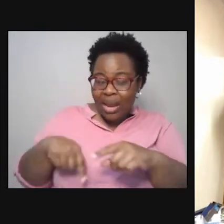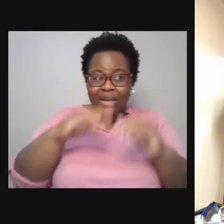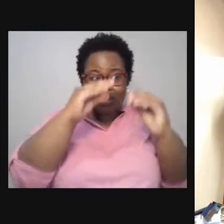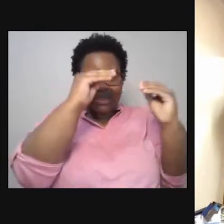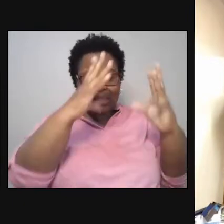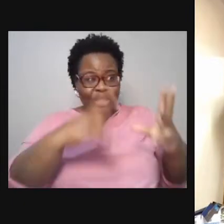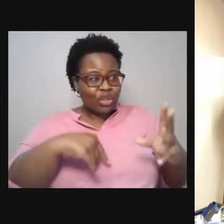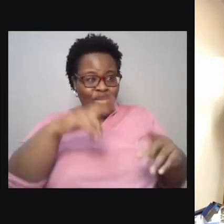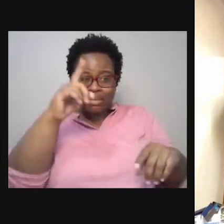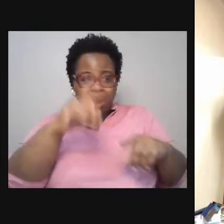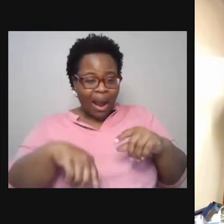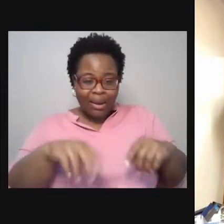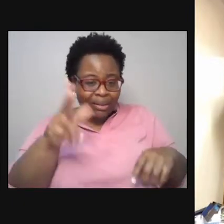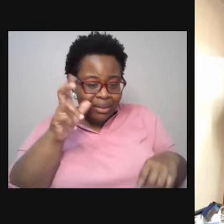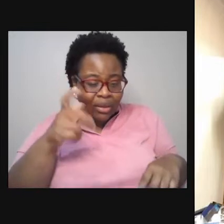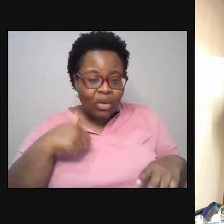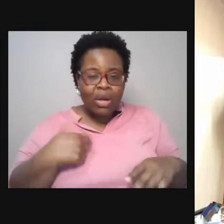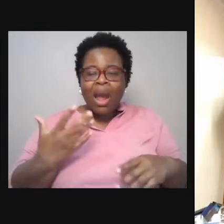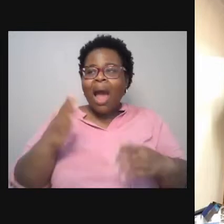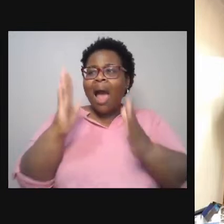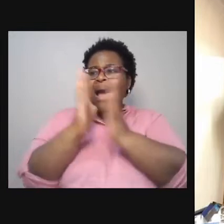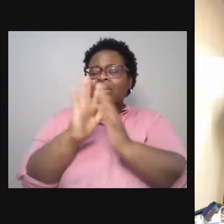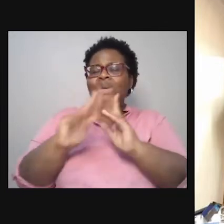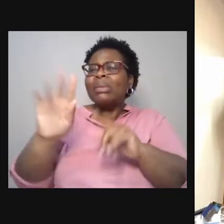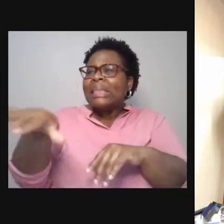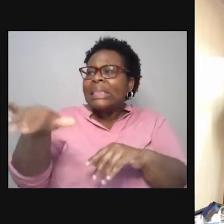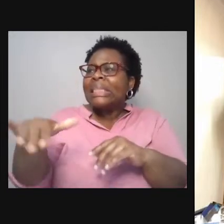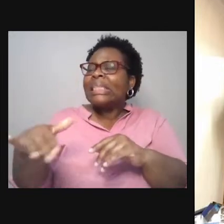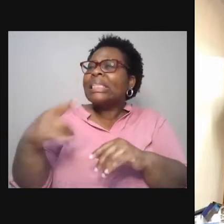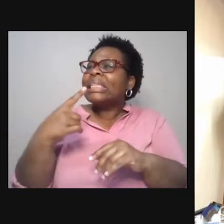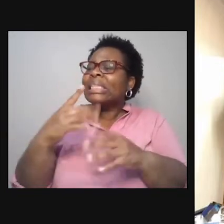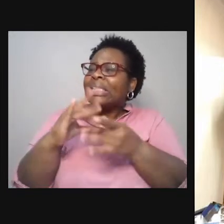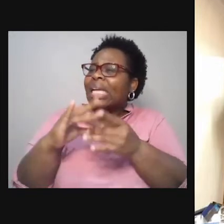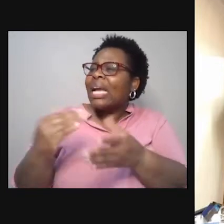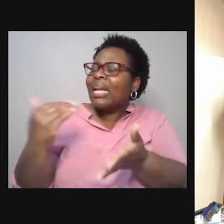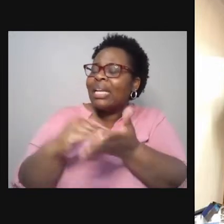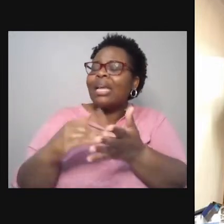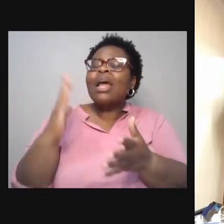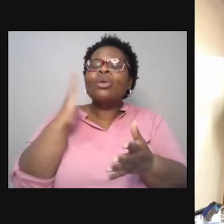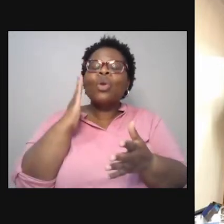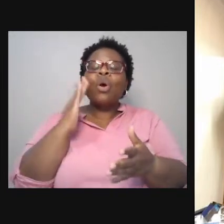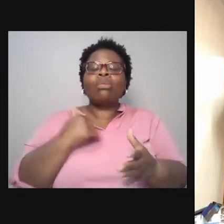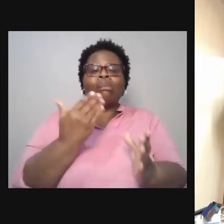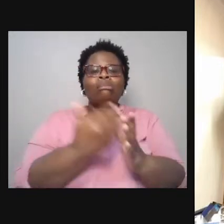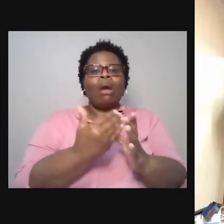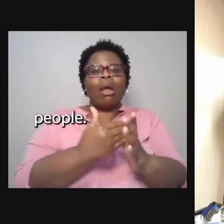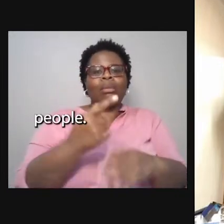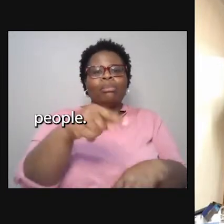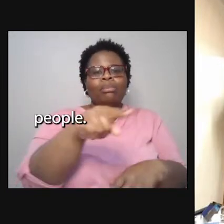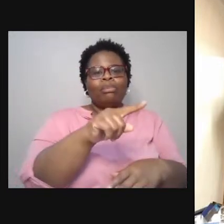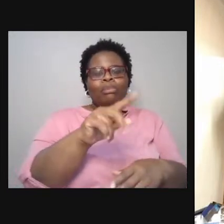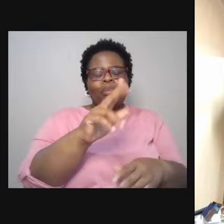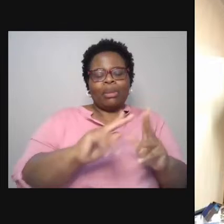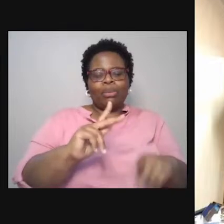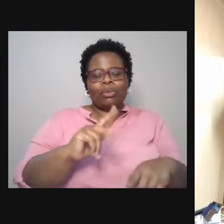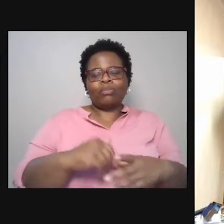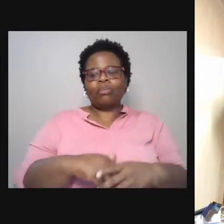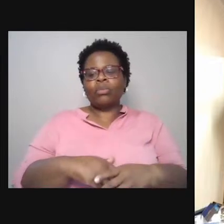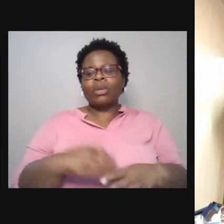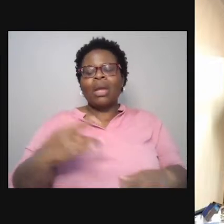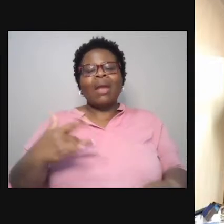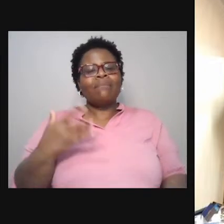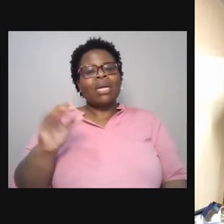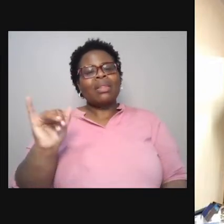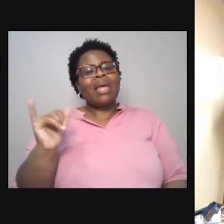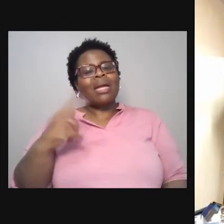teacher. Sometimes I would ask people to repeat things a few times, and I could tell it was annoying people. And the thing